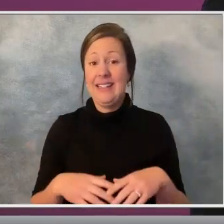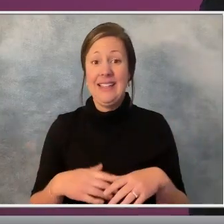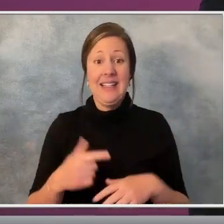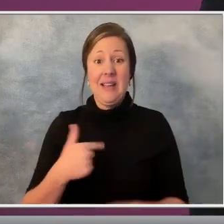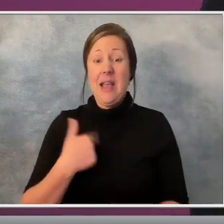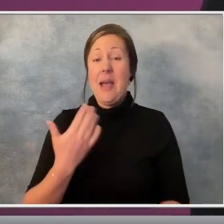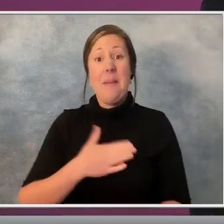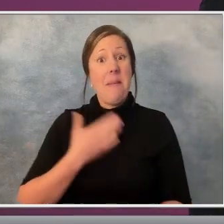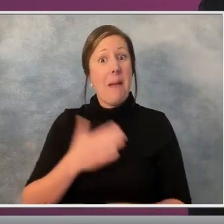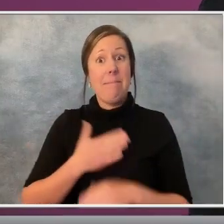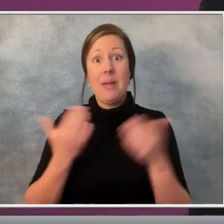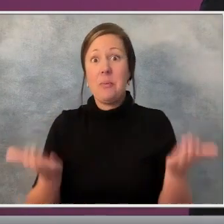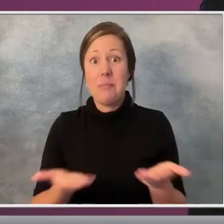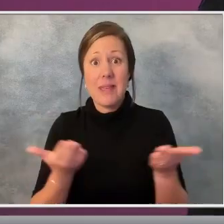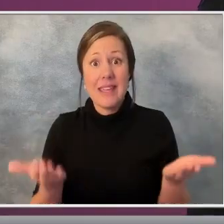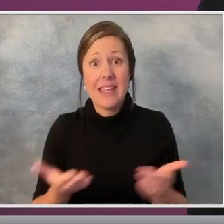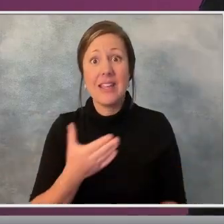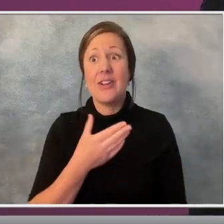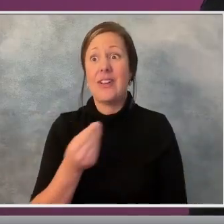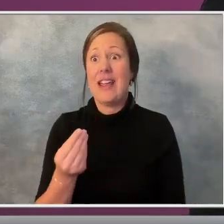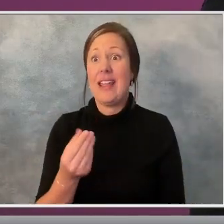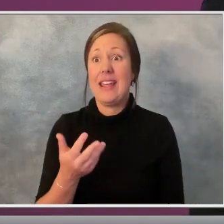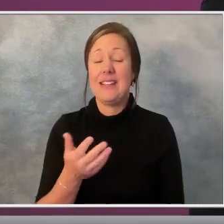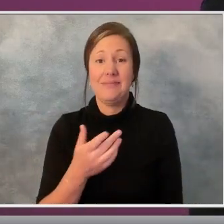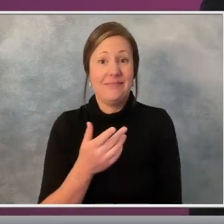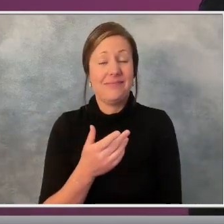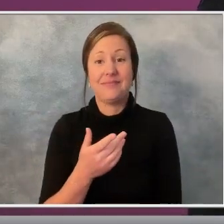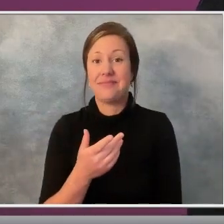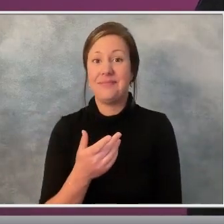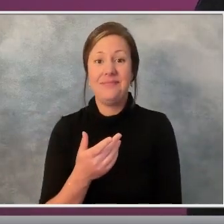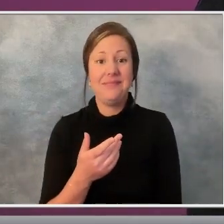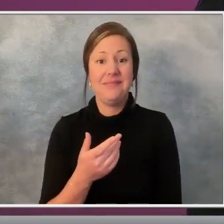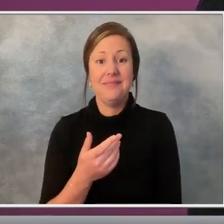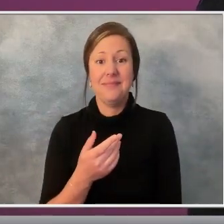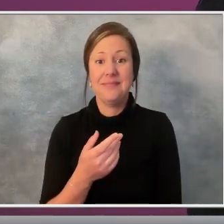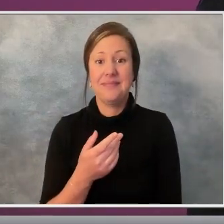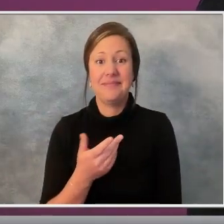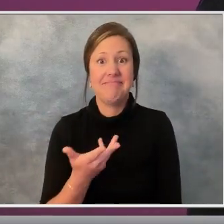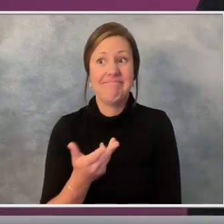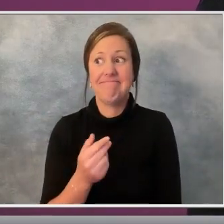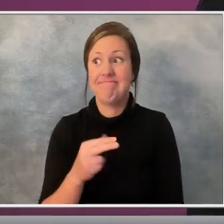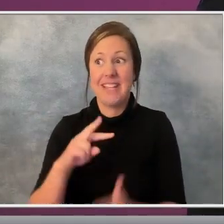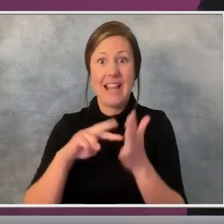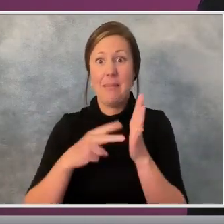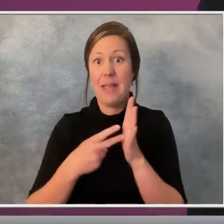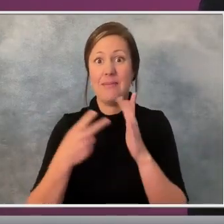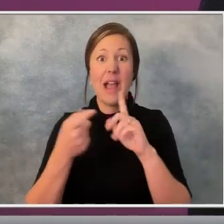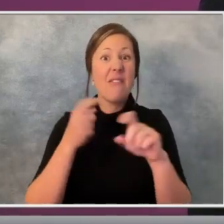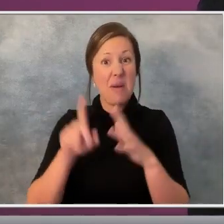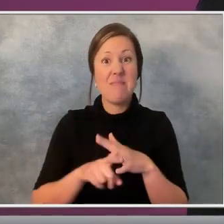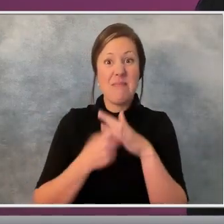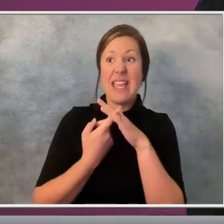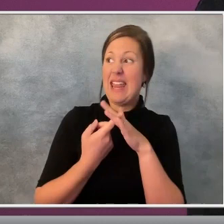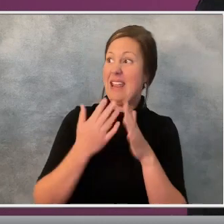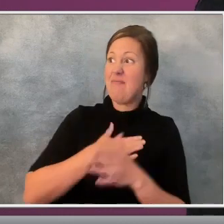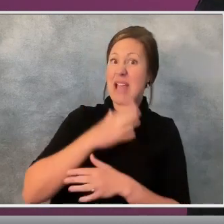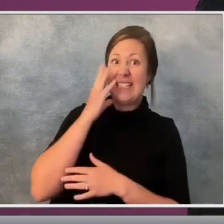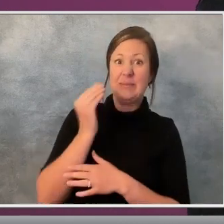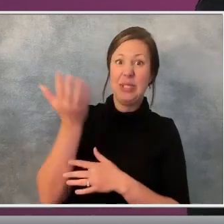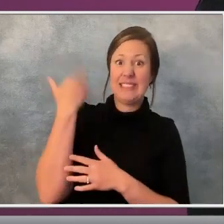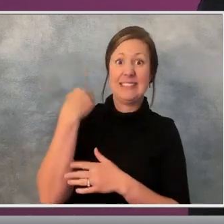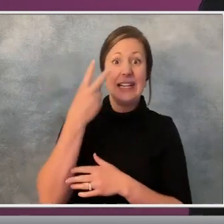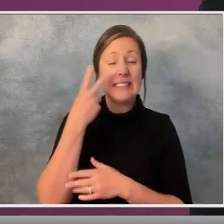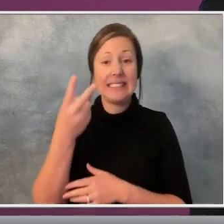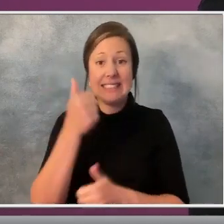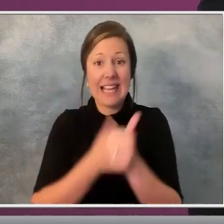here, and I see everyone that I first seen from the beginning. So that's a breath of fresh